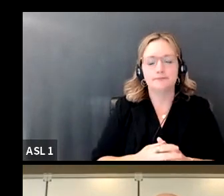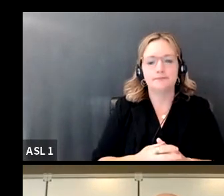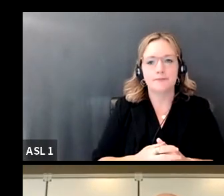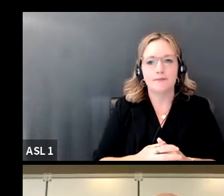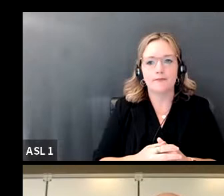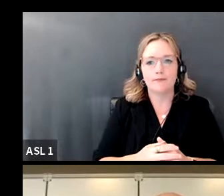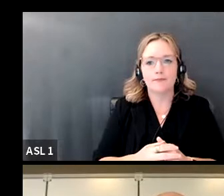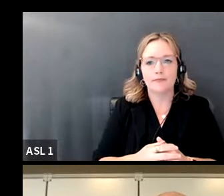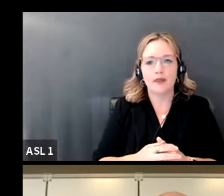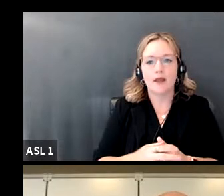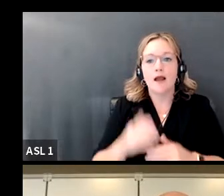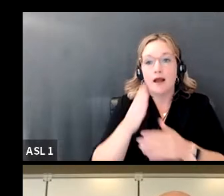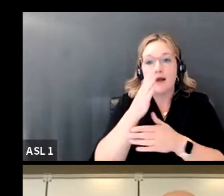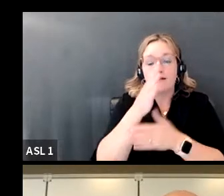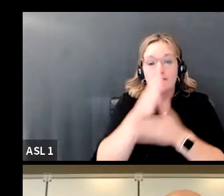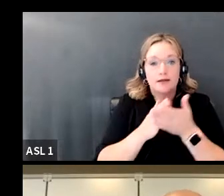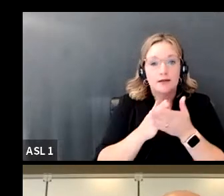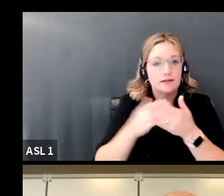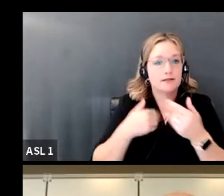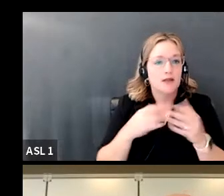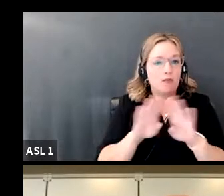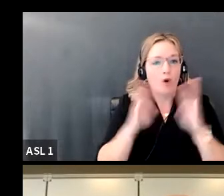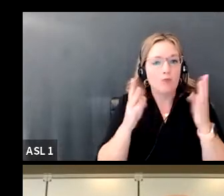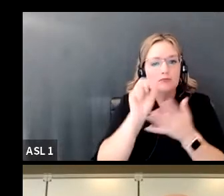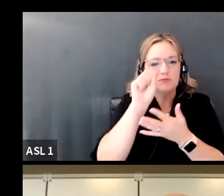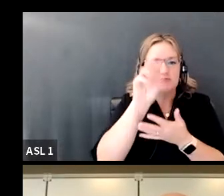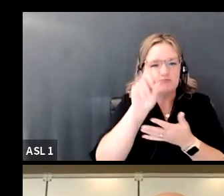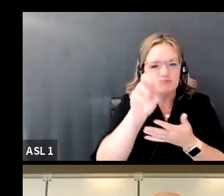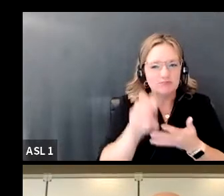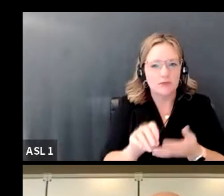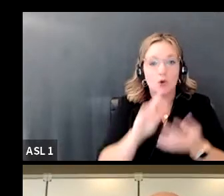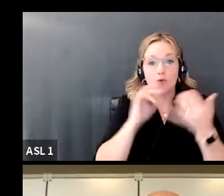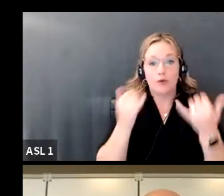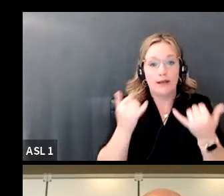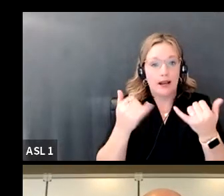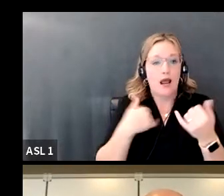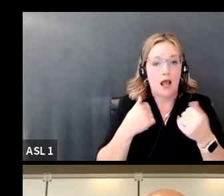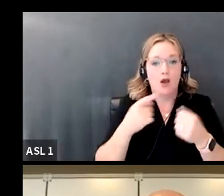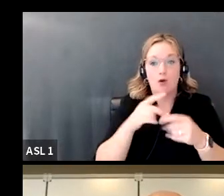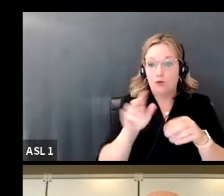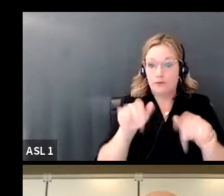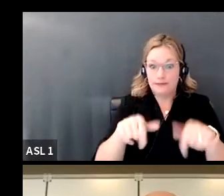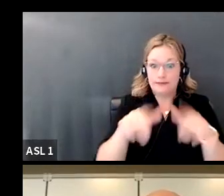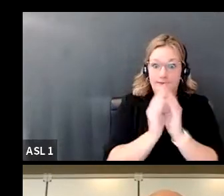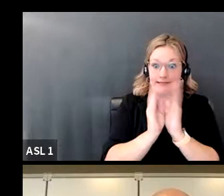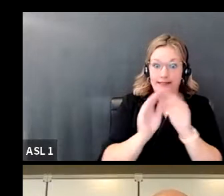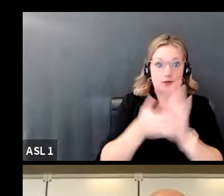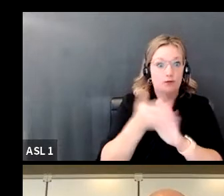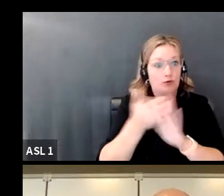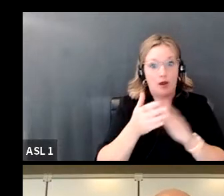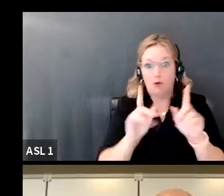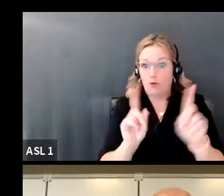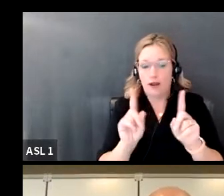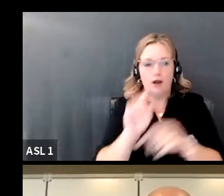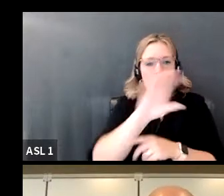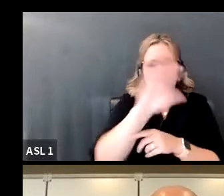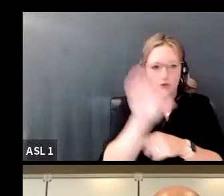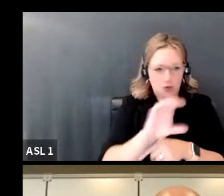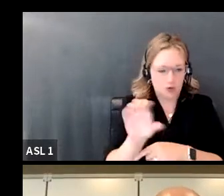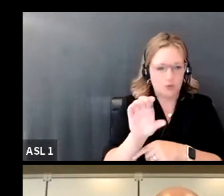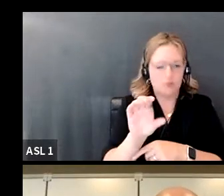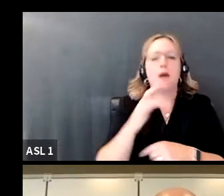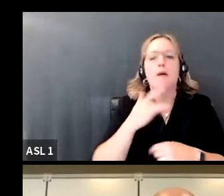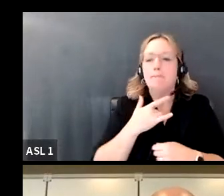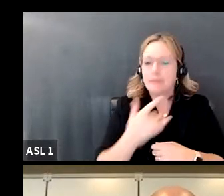uh some housekeeping items i just want to mention we're currently broadcasting on zoom although it is not our normal practice for